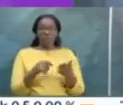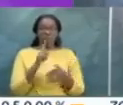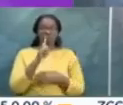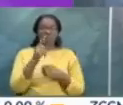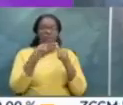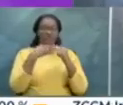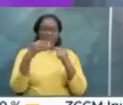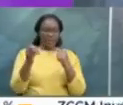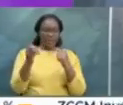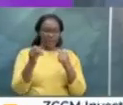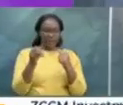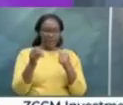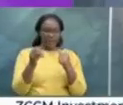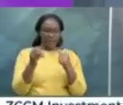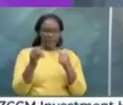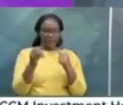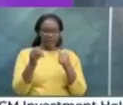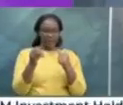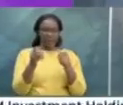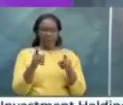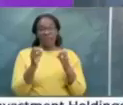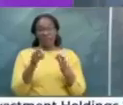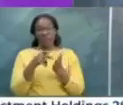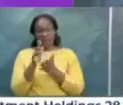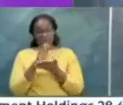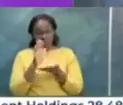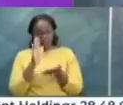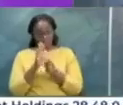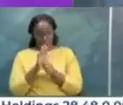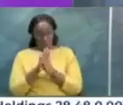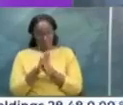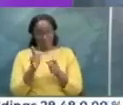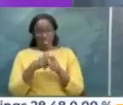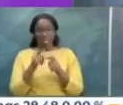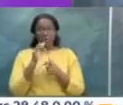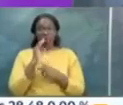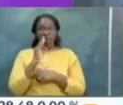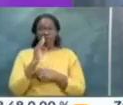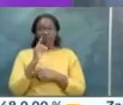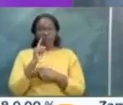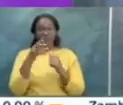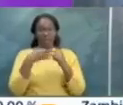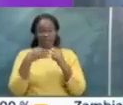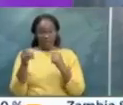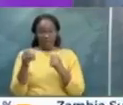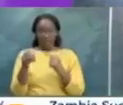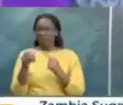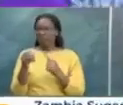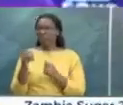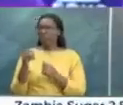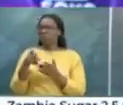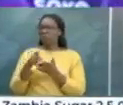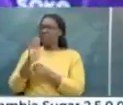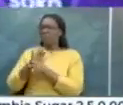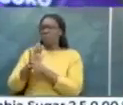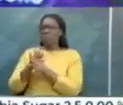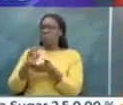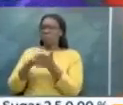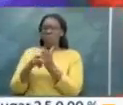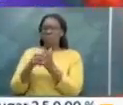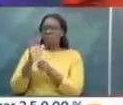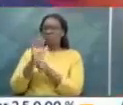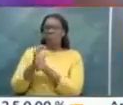shillings, wholesale price for 160 shillings. Just to confirm, by wholesale, what exactly do you mean? If you want to buy 3